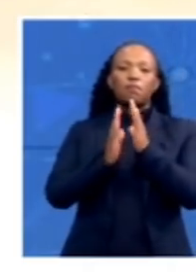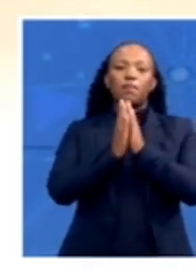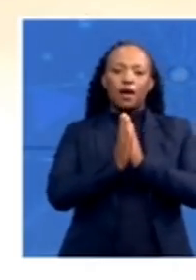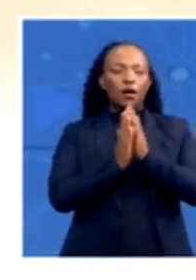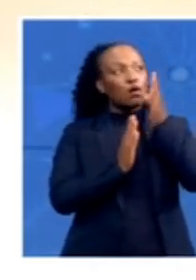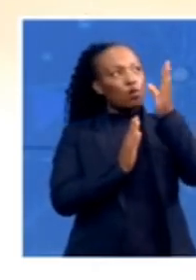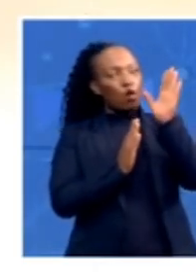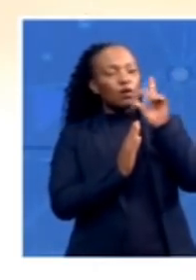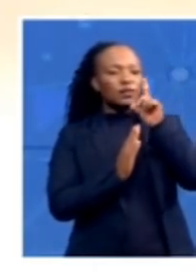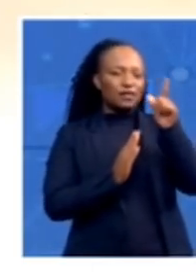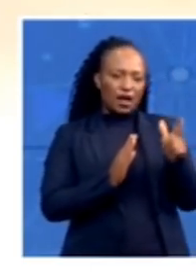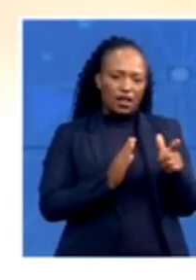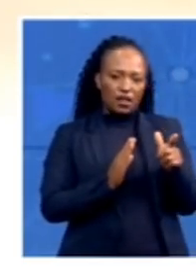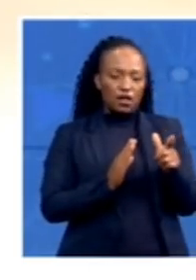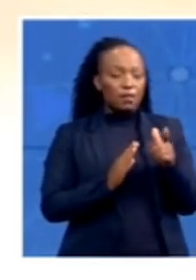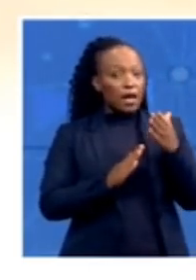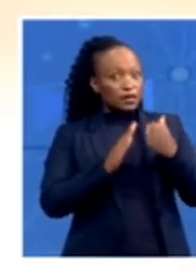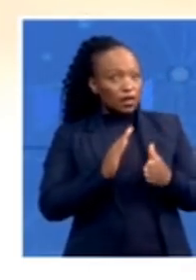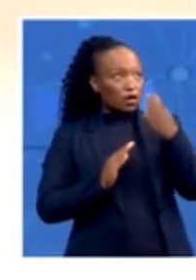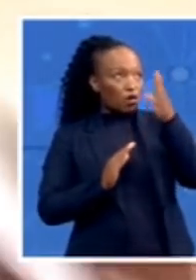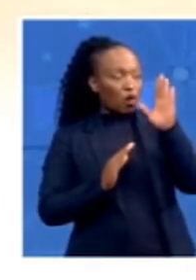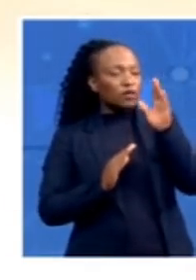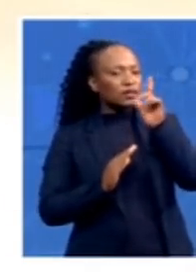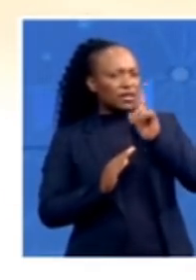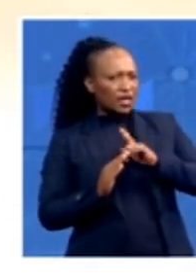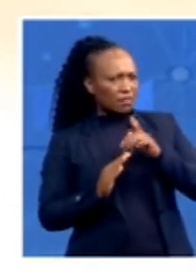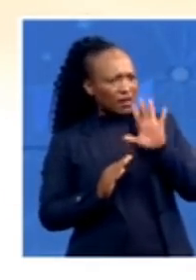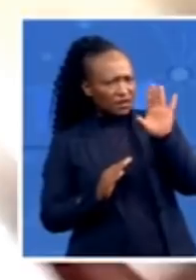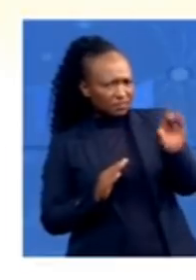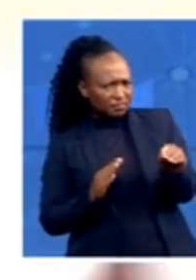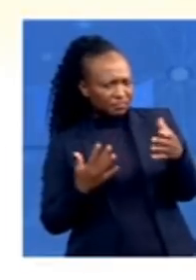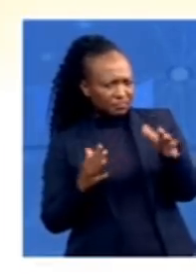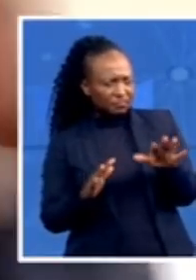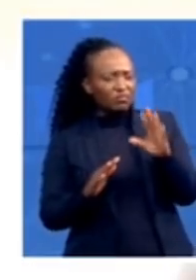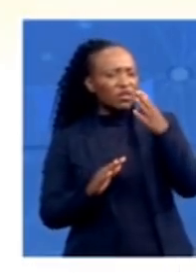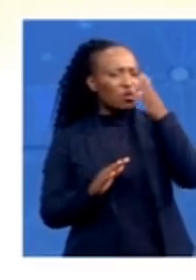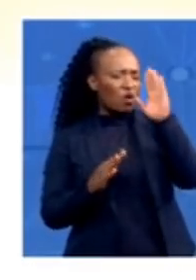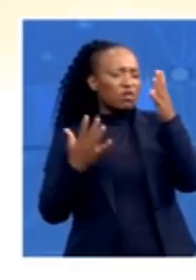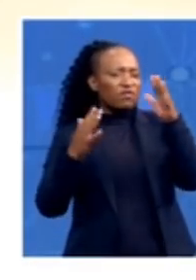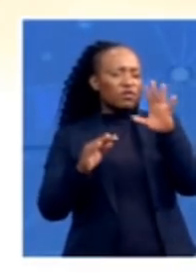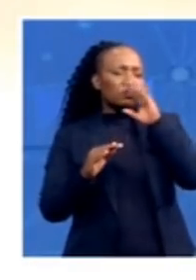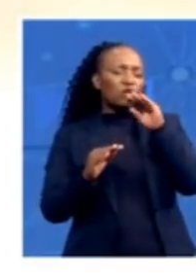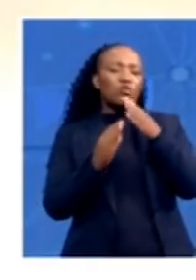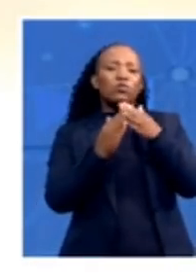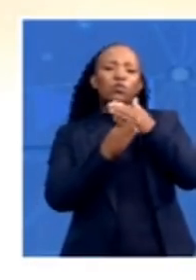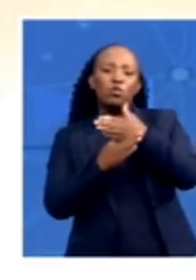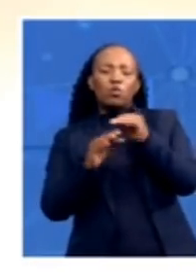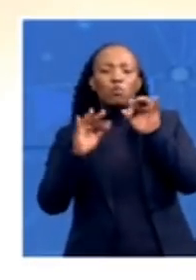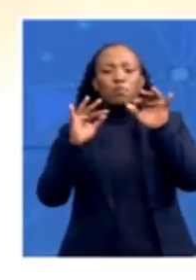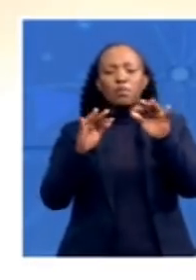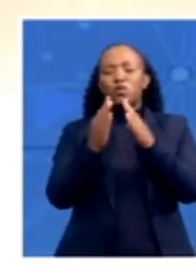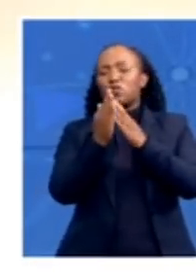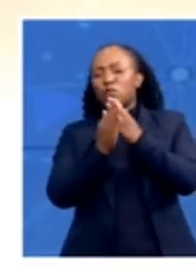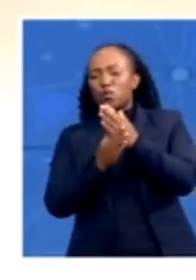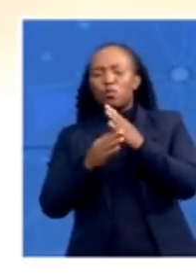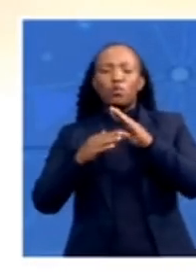anything else. I say, have you considered that God might be talking to you through other people, through the webinars, through all the information that's around you? And she says,